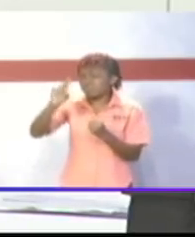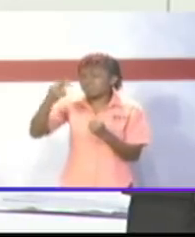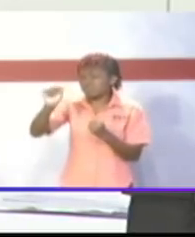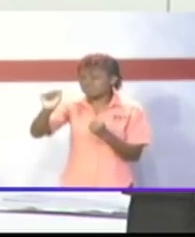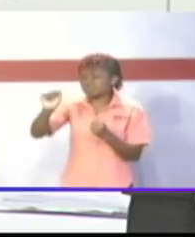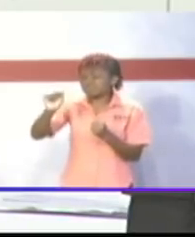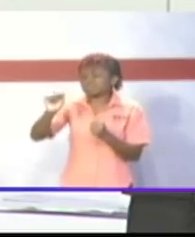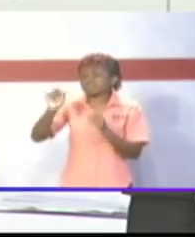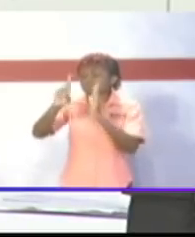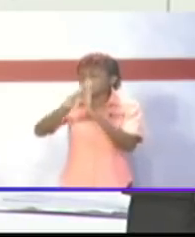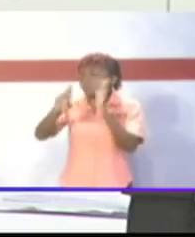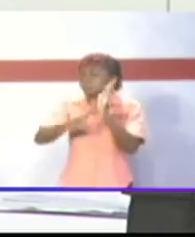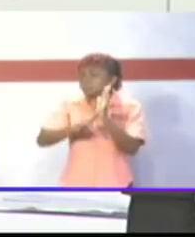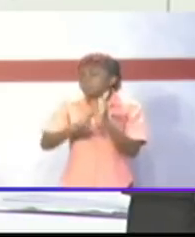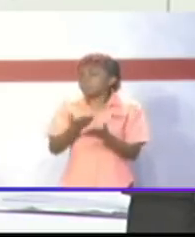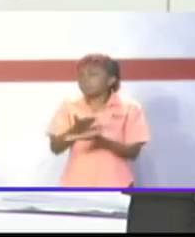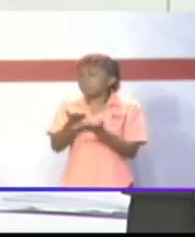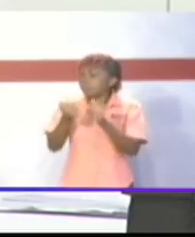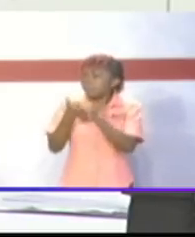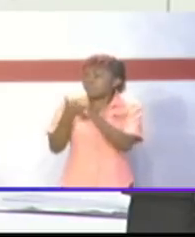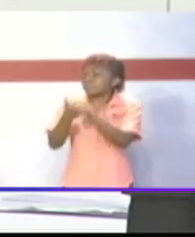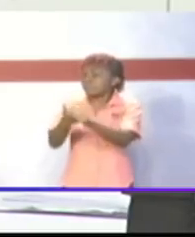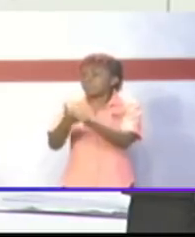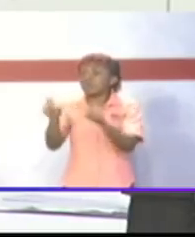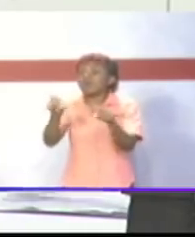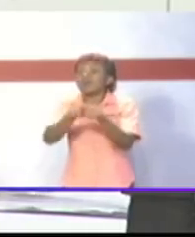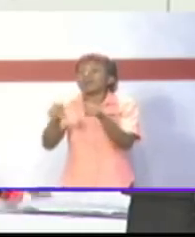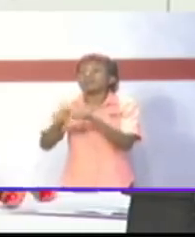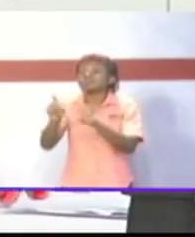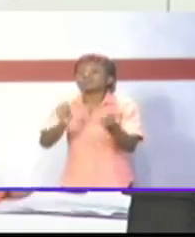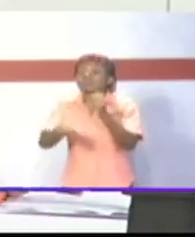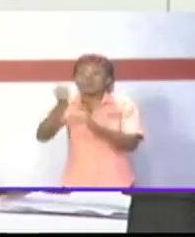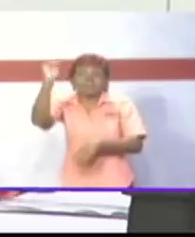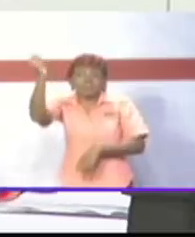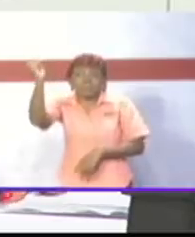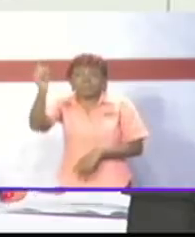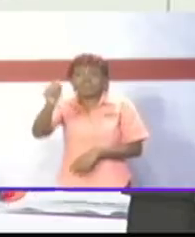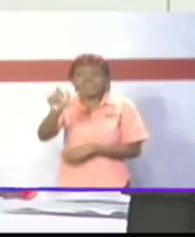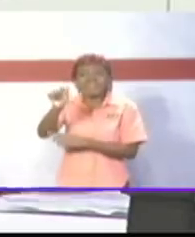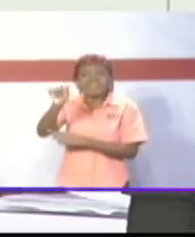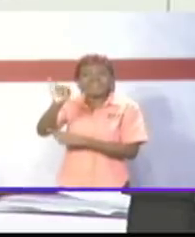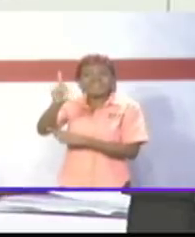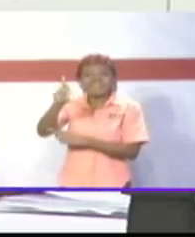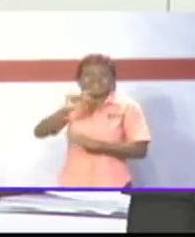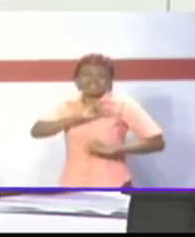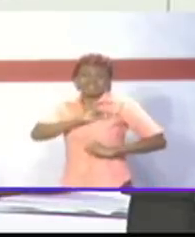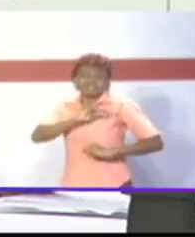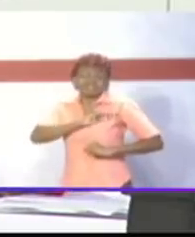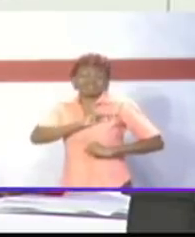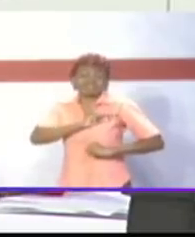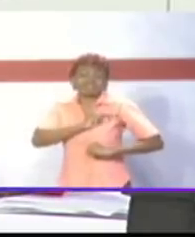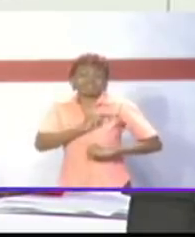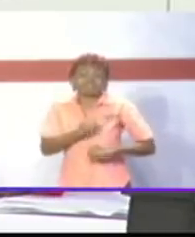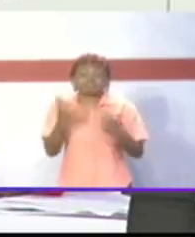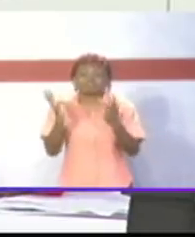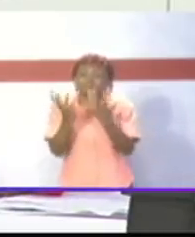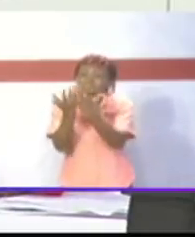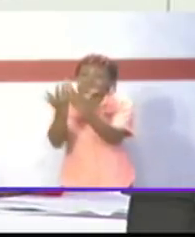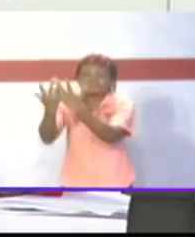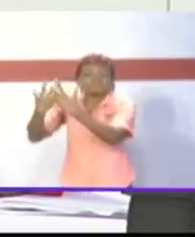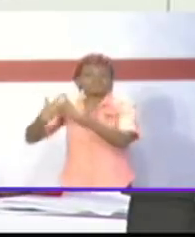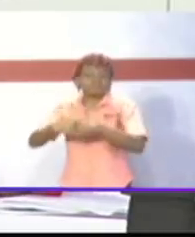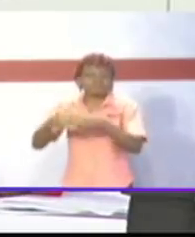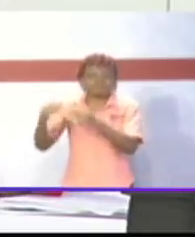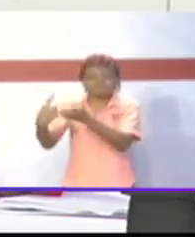Air Guard, which are mobilized within 24 hours to make all arrangements. Yes, thanks again for raising